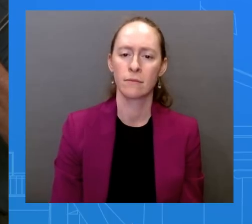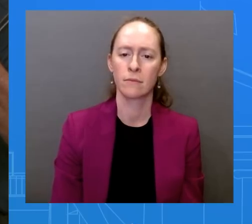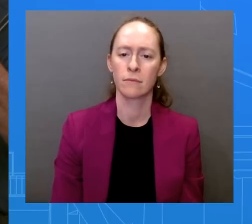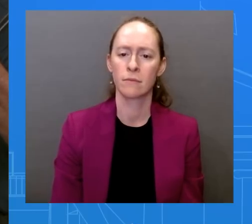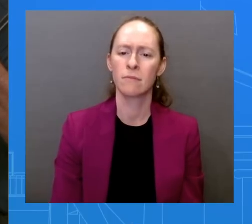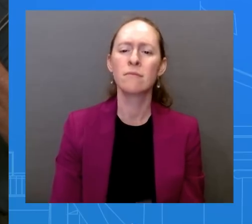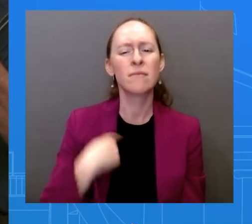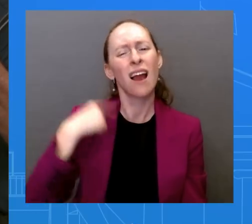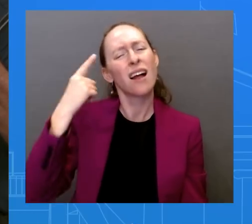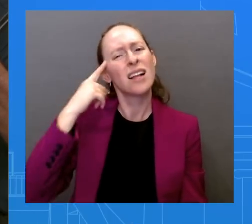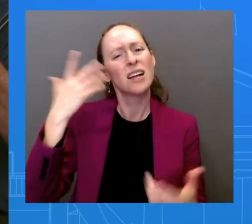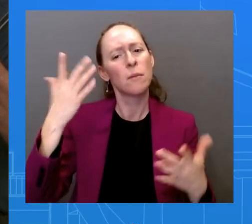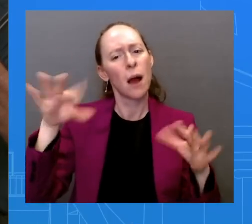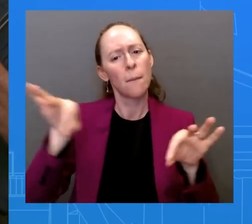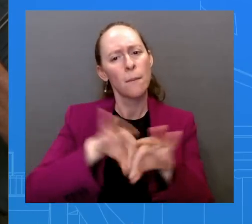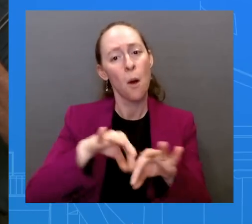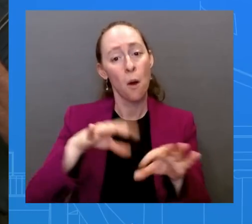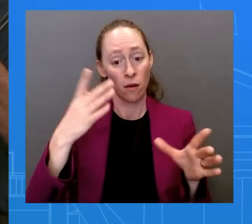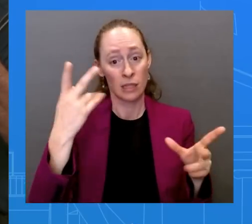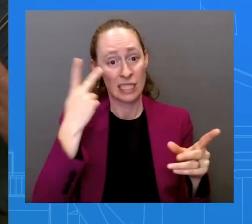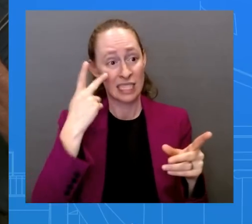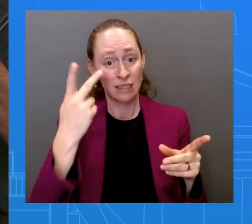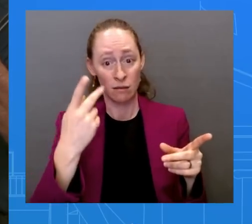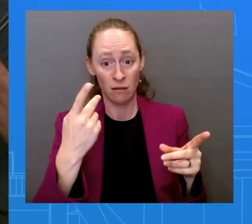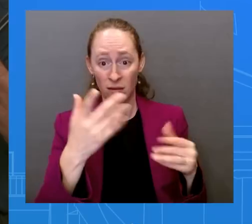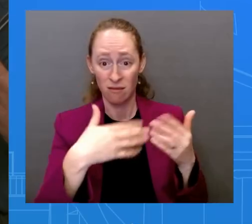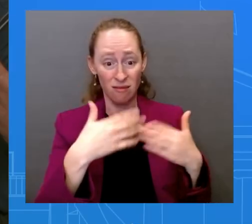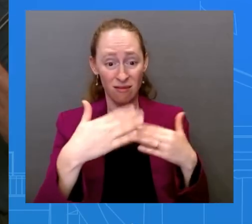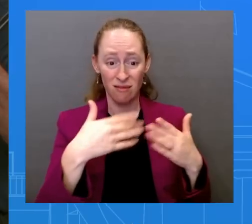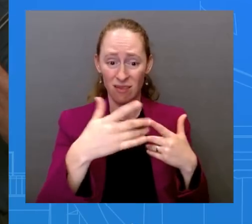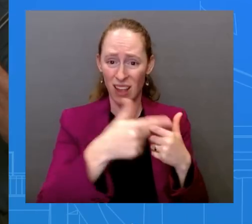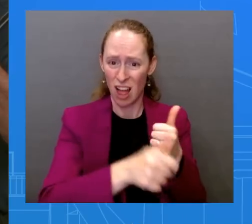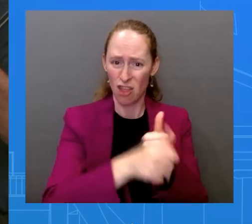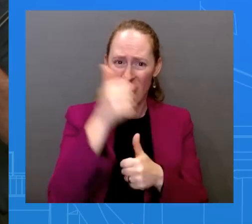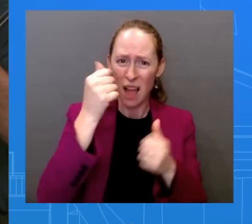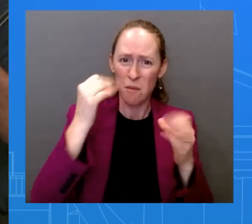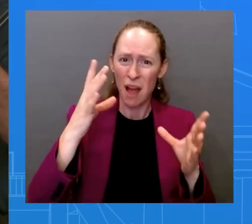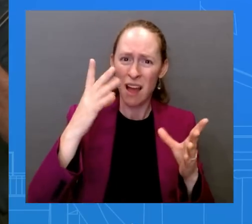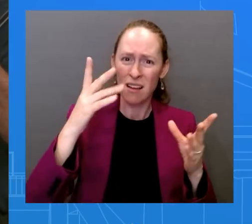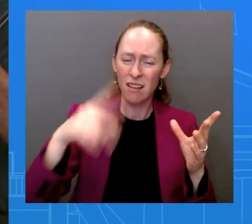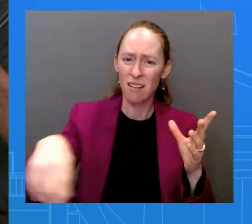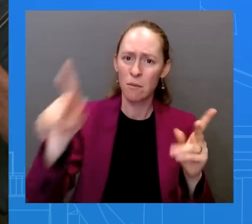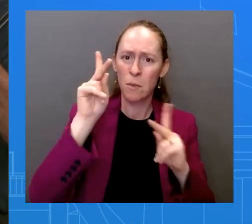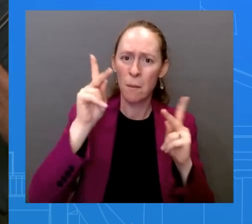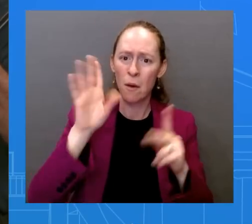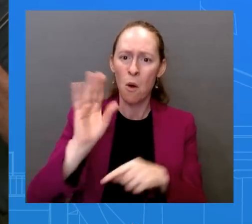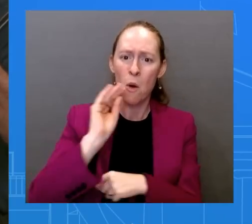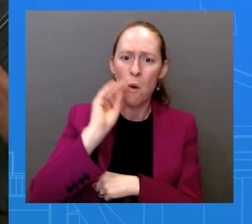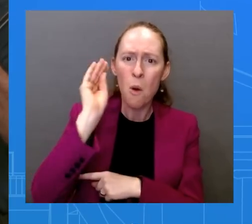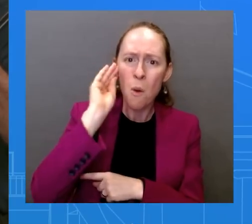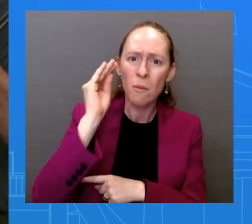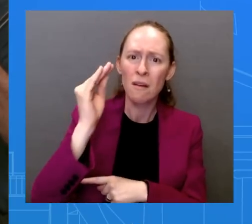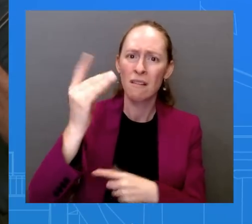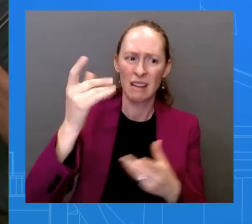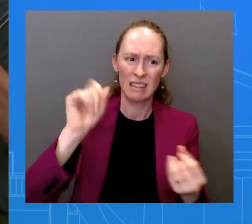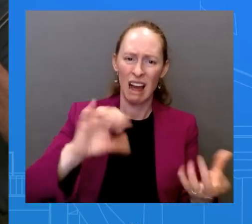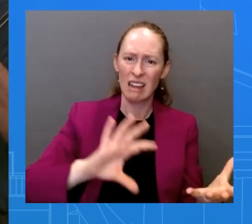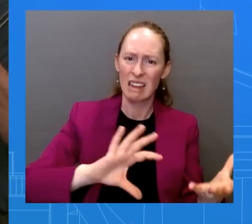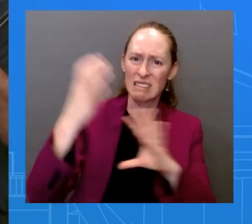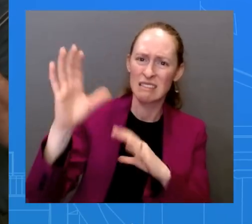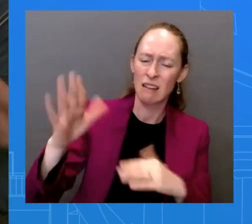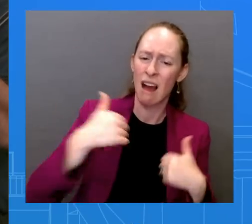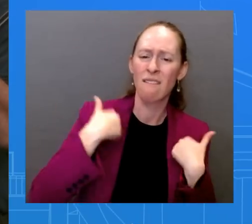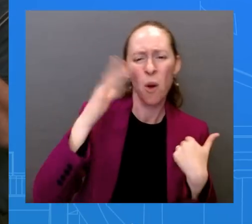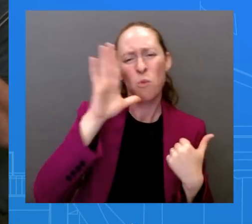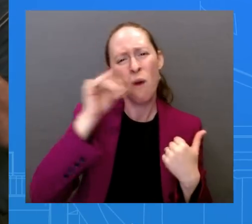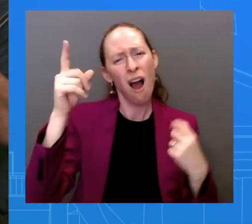threat to millions and millions of Americans to have a conversation with a governor? I know there's a lot of administrative and bureaucratic steps